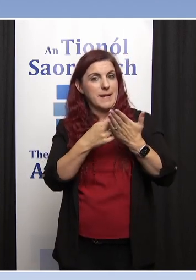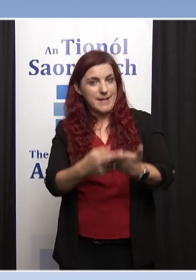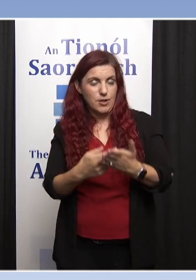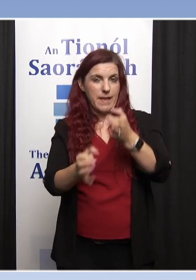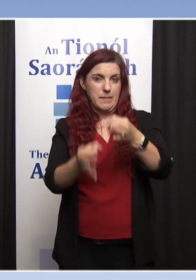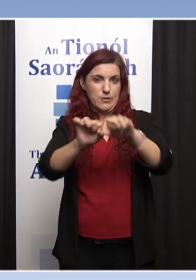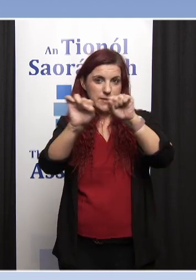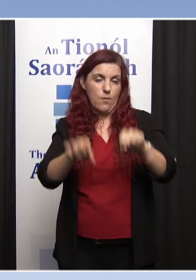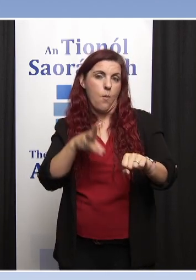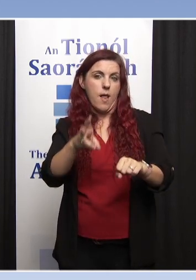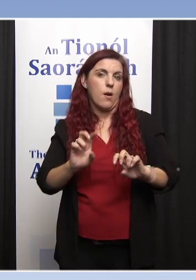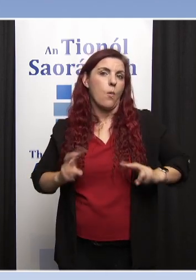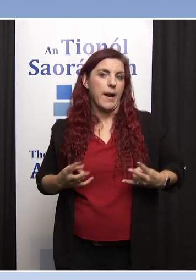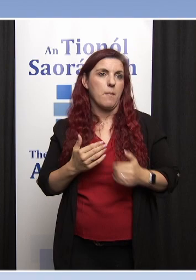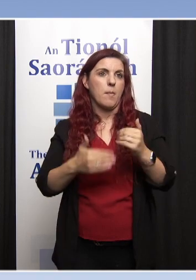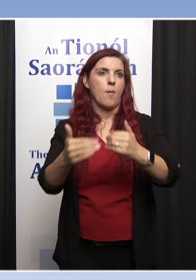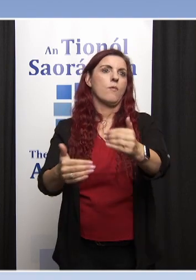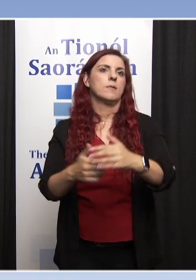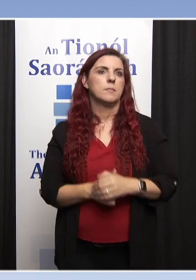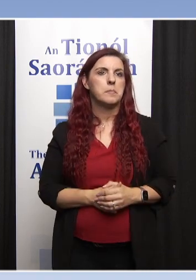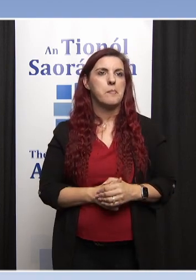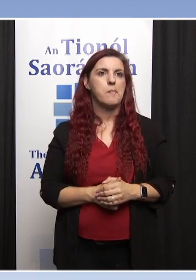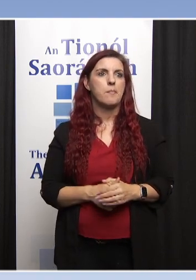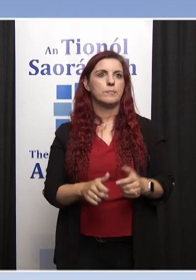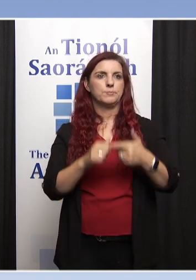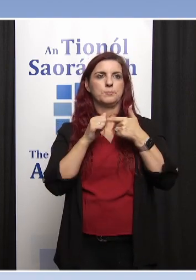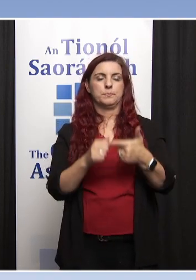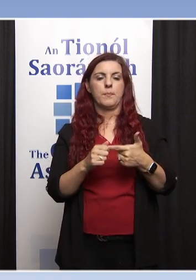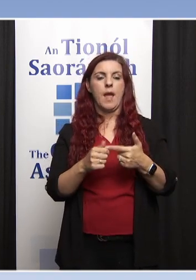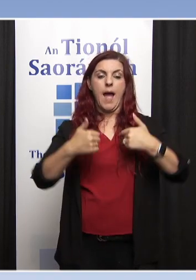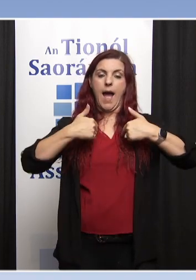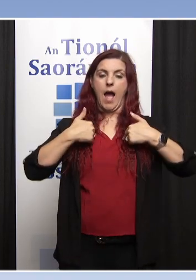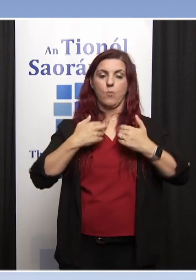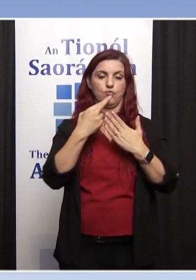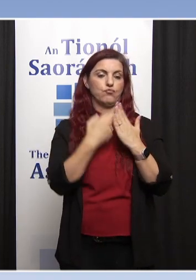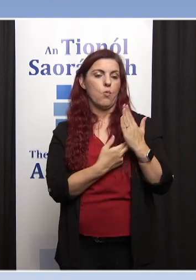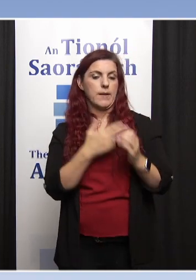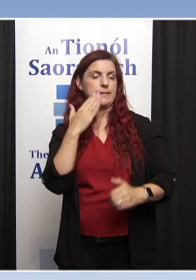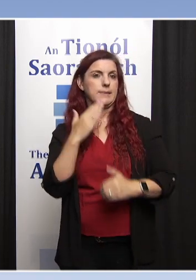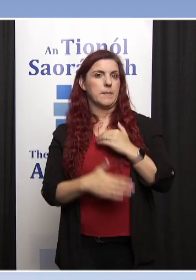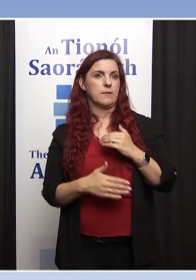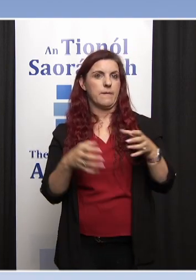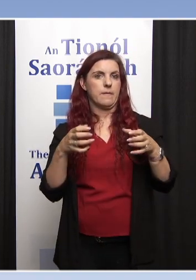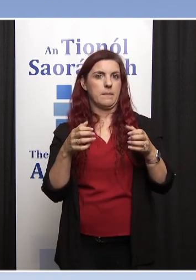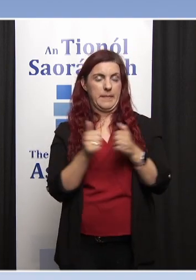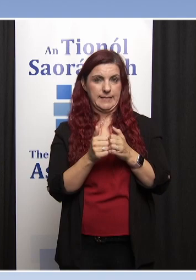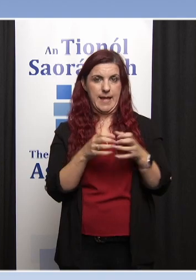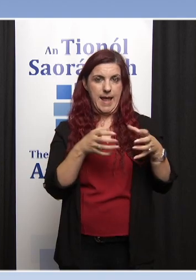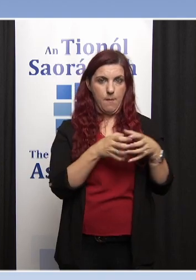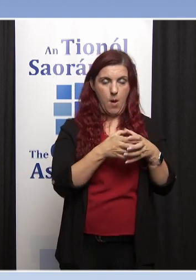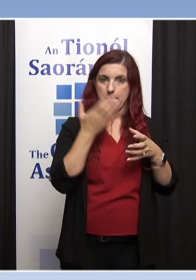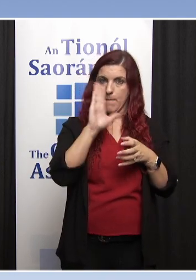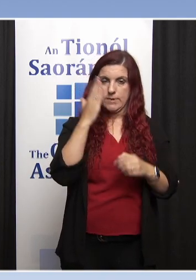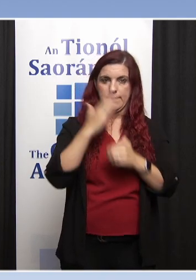as I said, will act upon it, because they've given us timelines. We had to hold our inaugural meeting in April. We had to complete within an 8-month